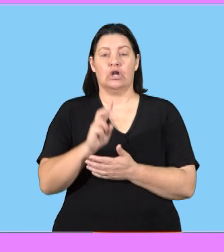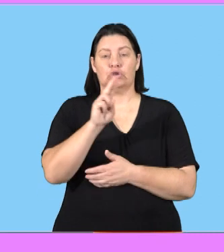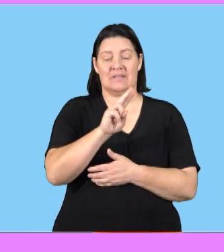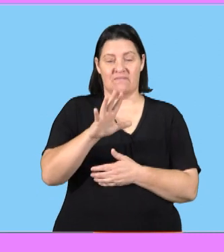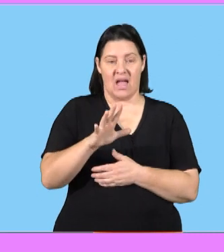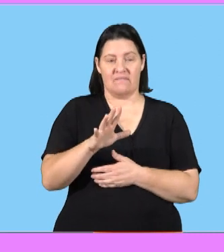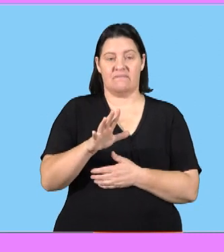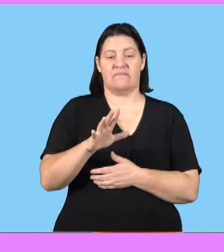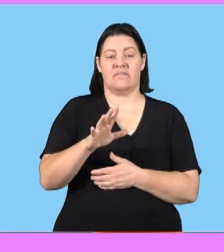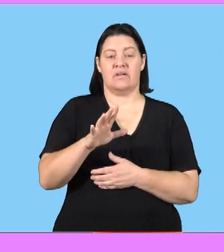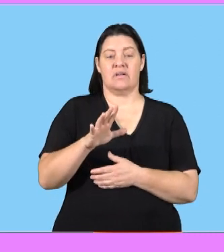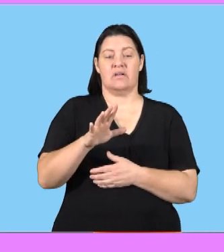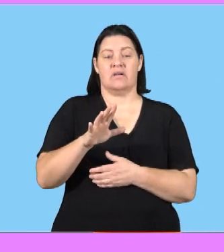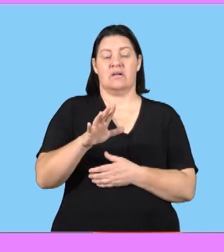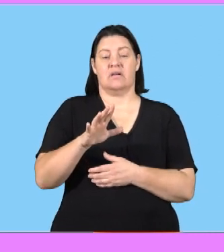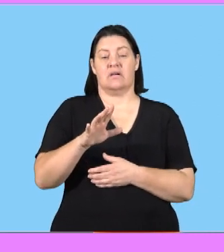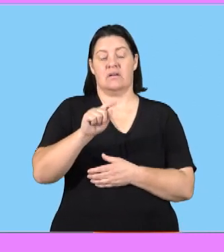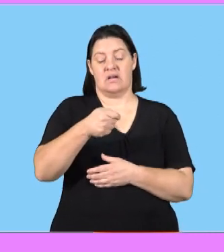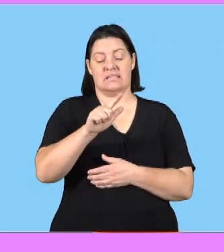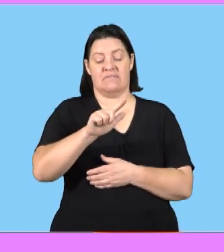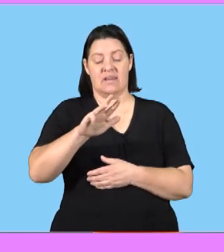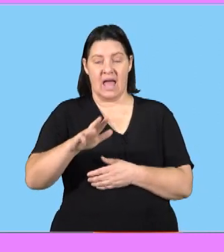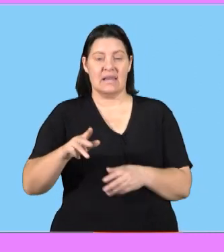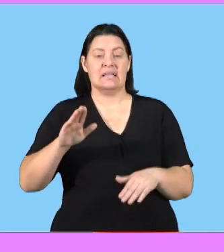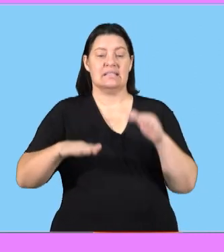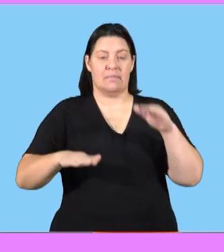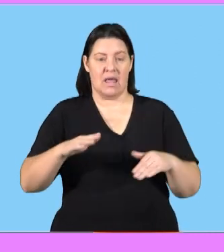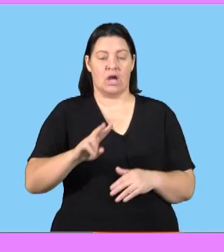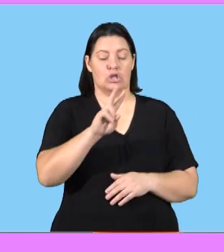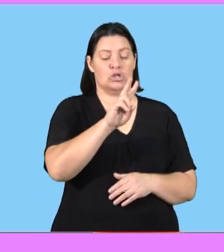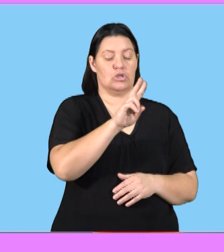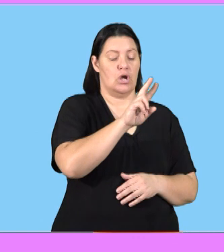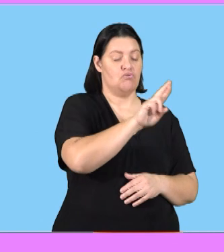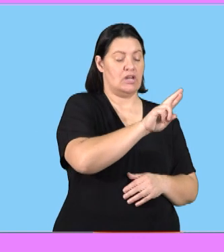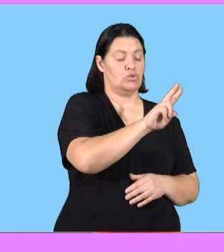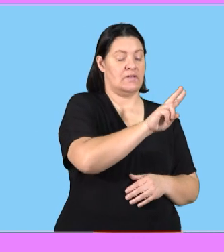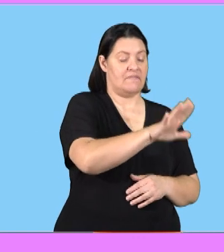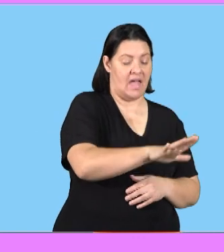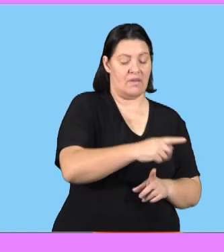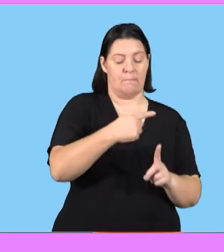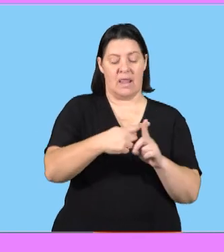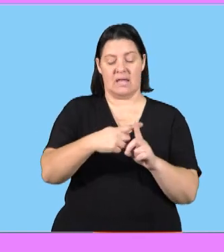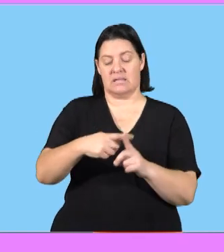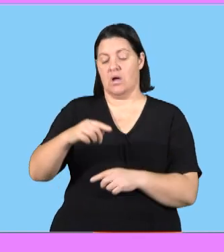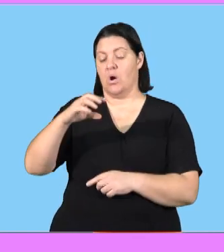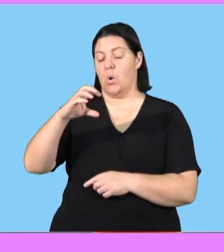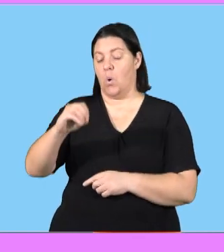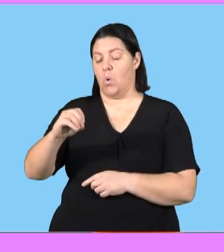25 rand 79 is similar to 25 rand